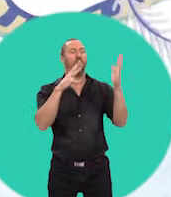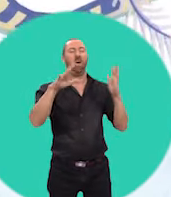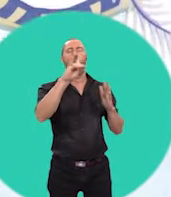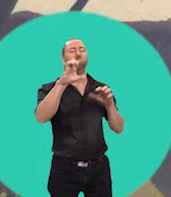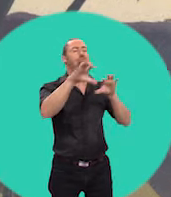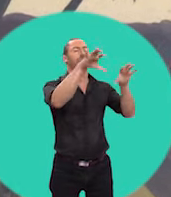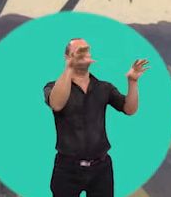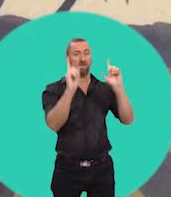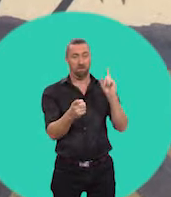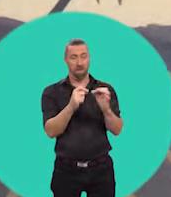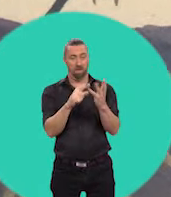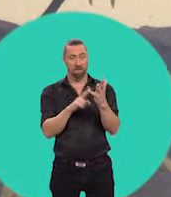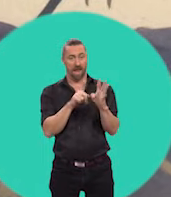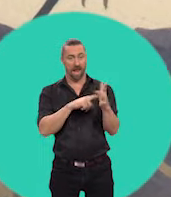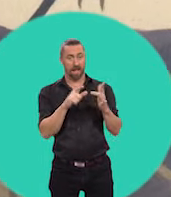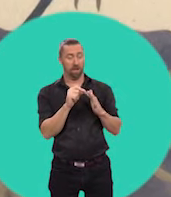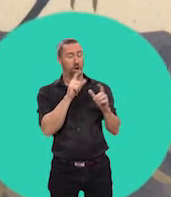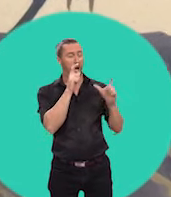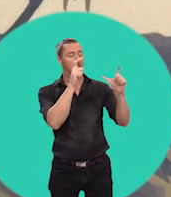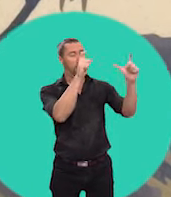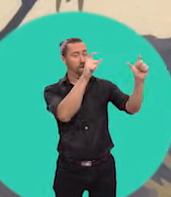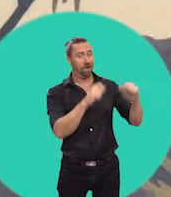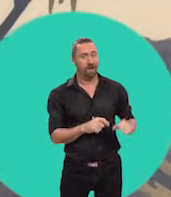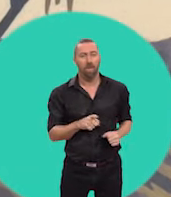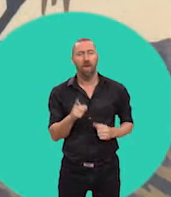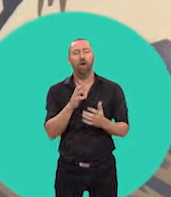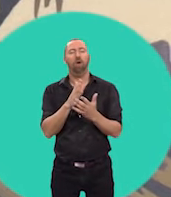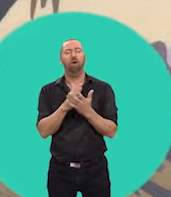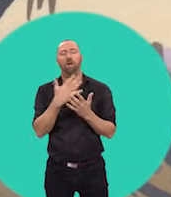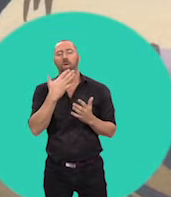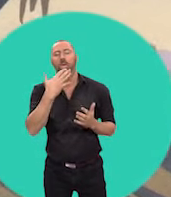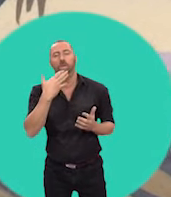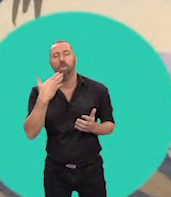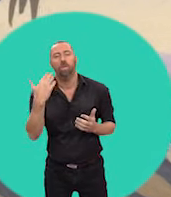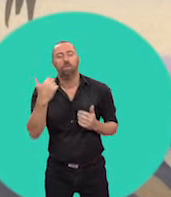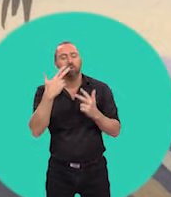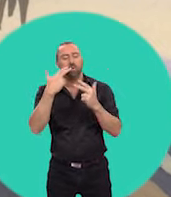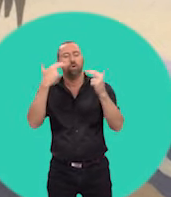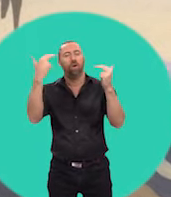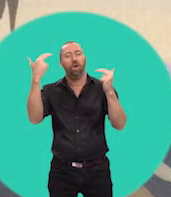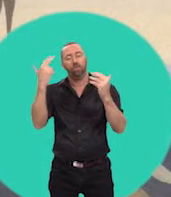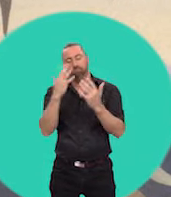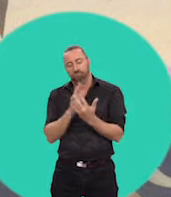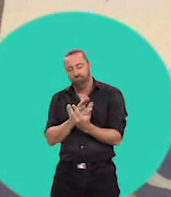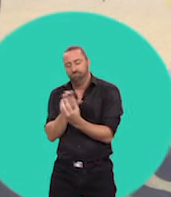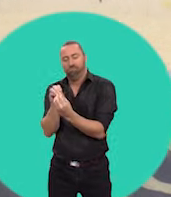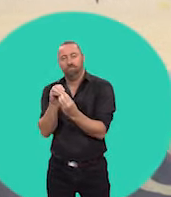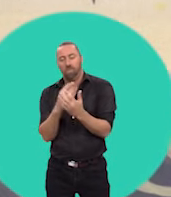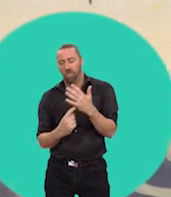now and then. But for Lila, he saved the most simple, sweetest song of all.